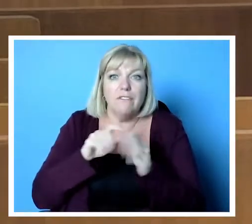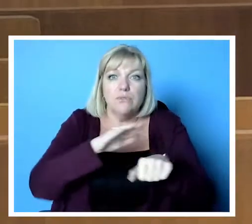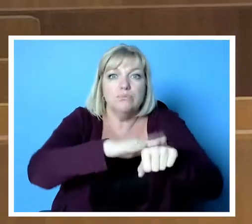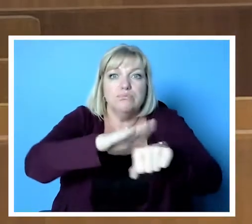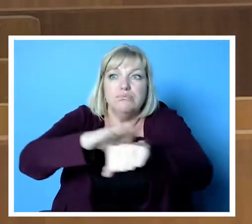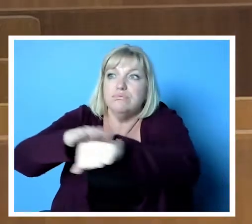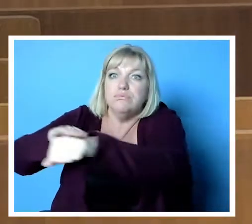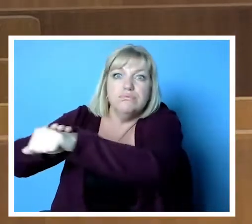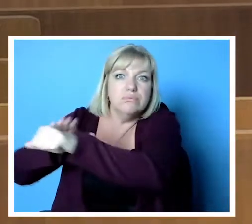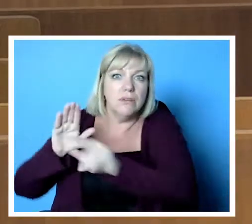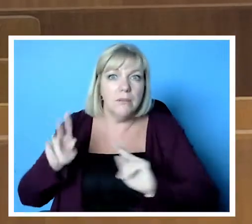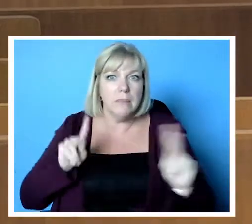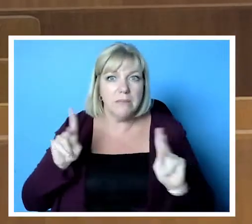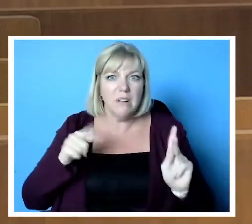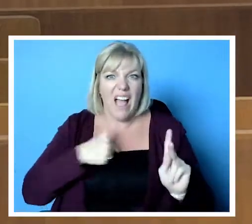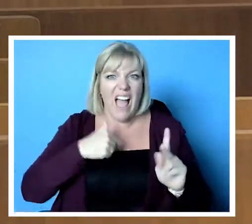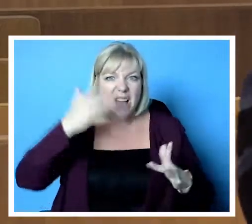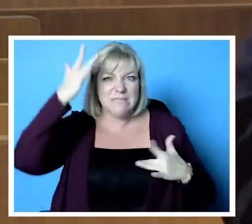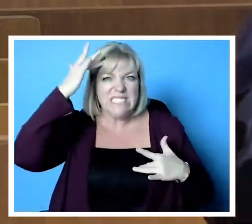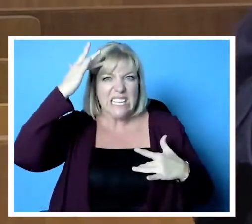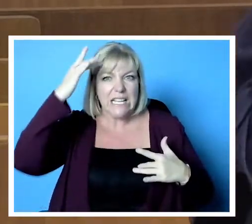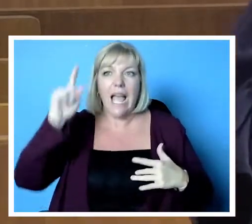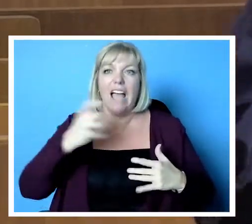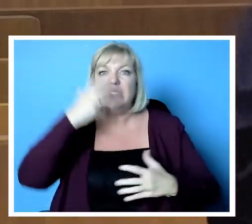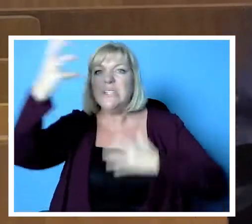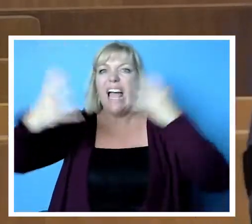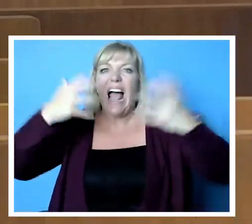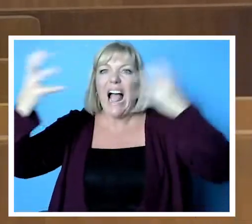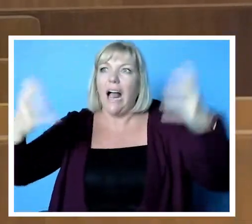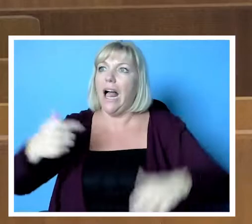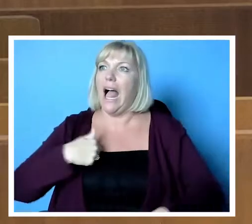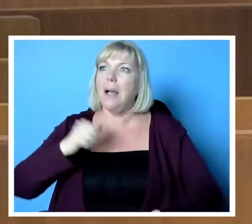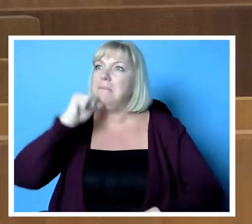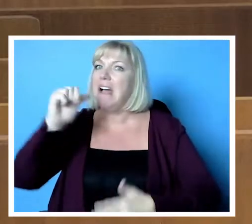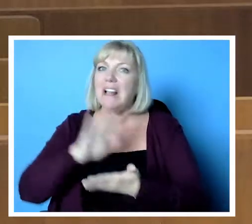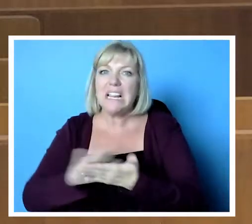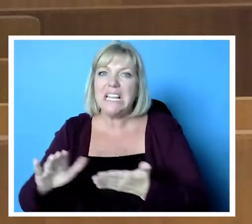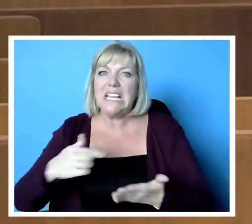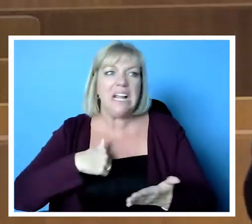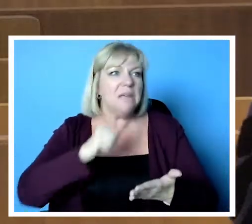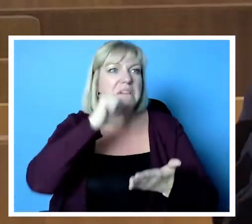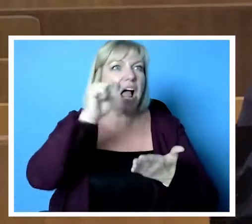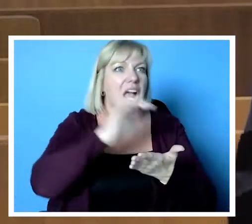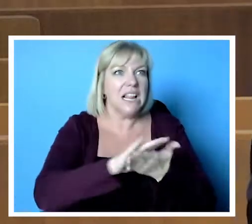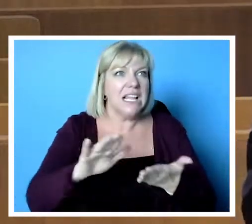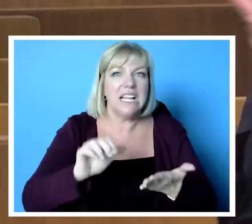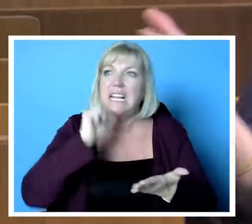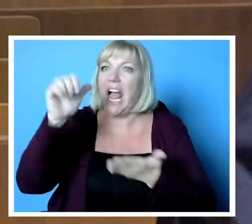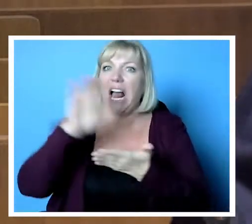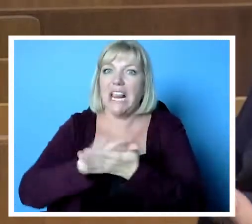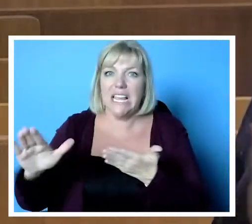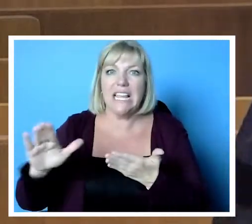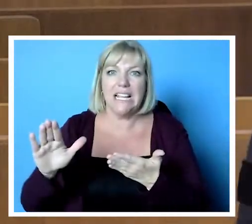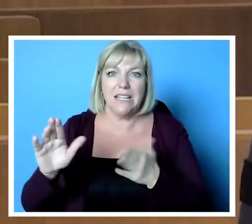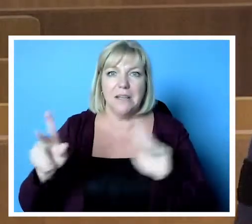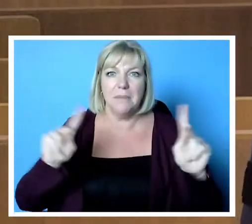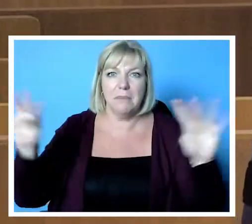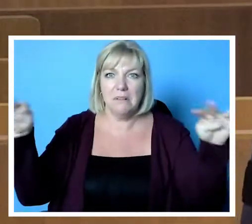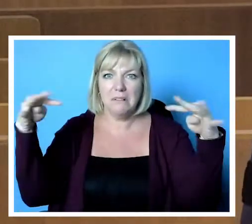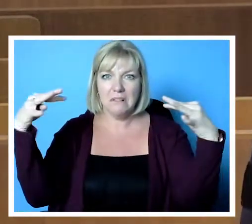infected by calling out unclean, unclean, unclean as they approached